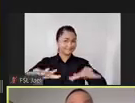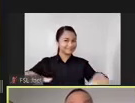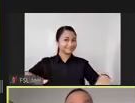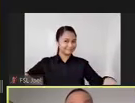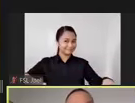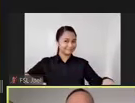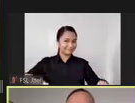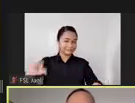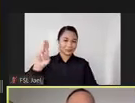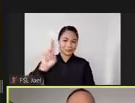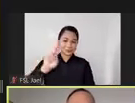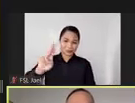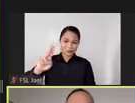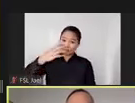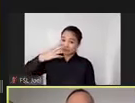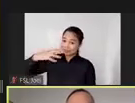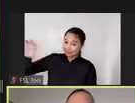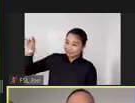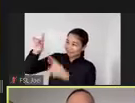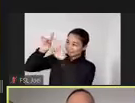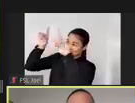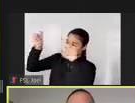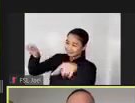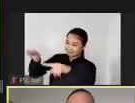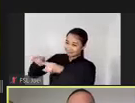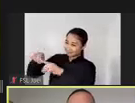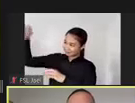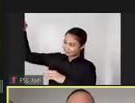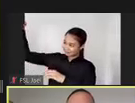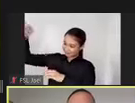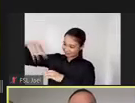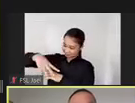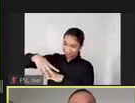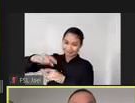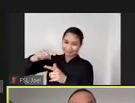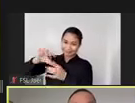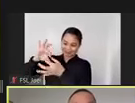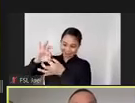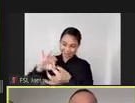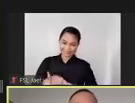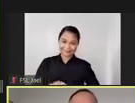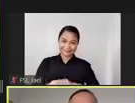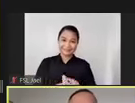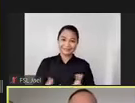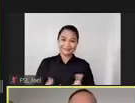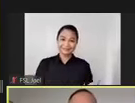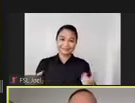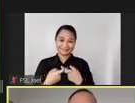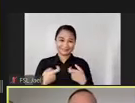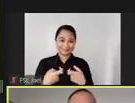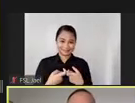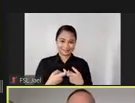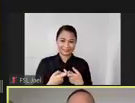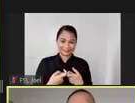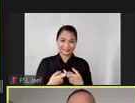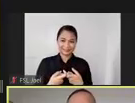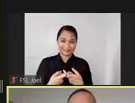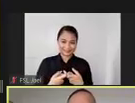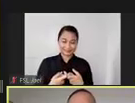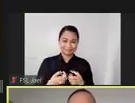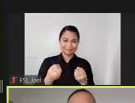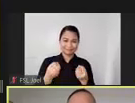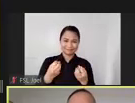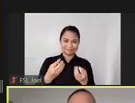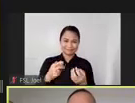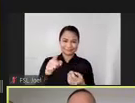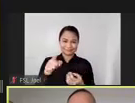in 252 remote public schools get to experience technology-aided learning, something that has been the norm in more